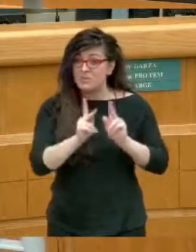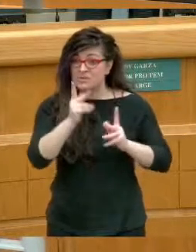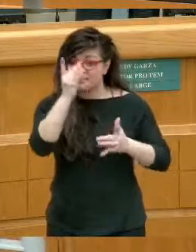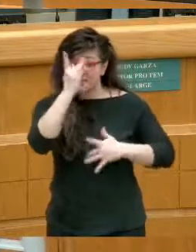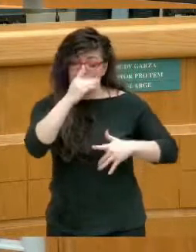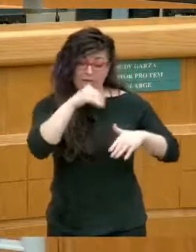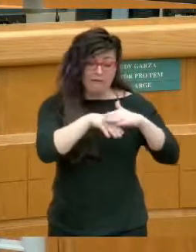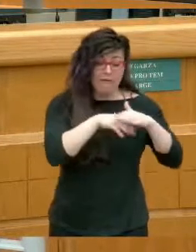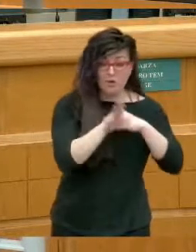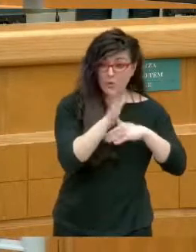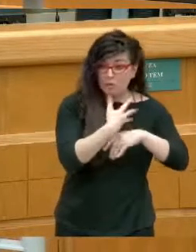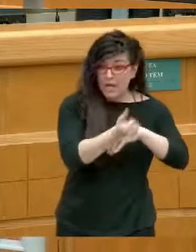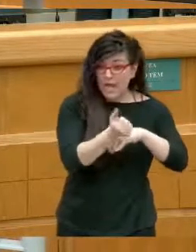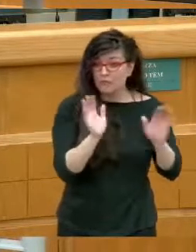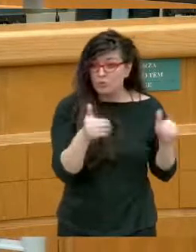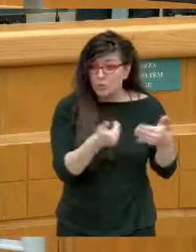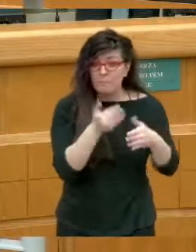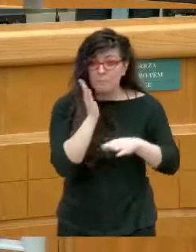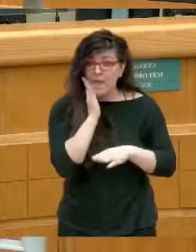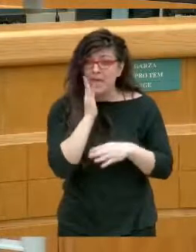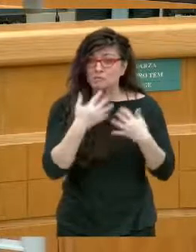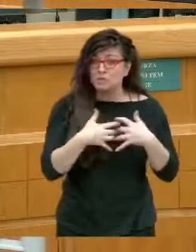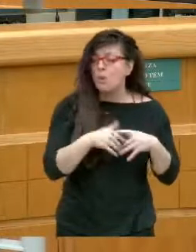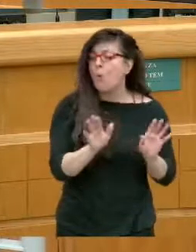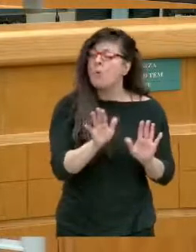about beds or ventilators or that type of thing.